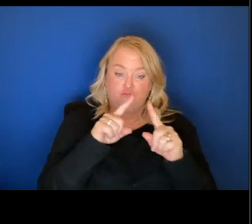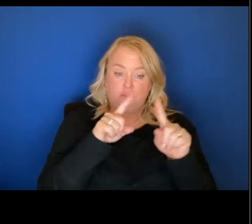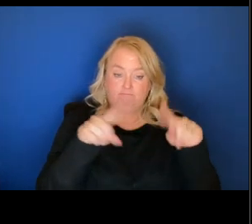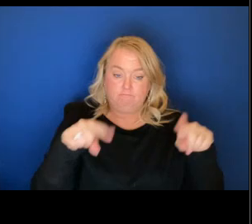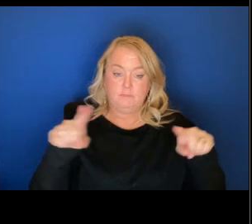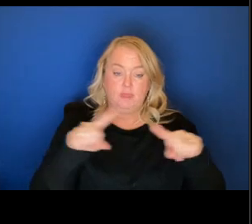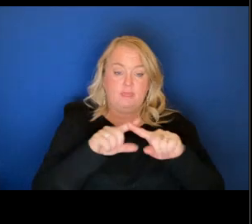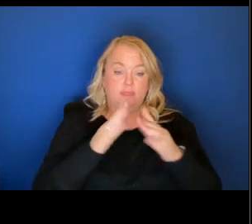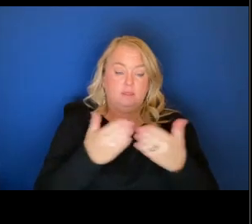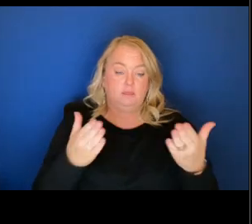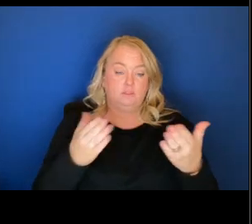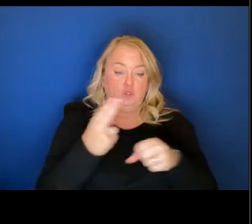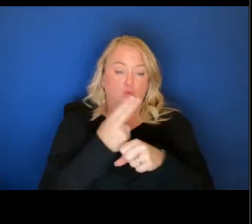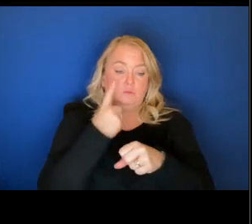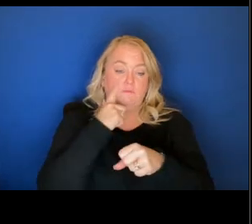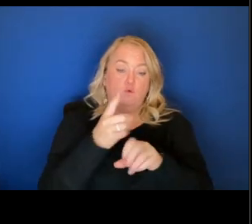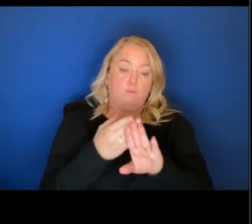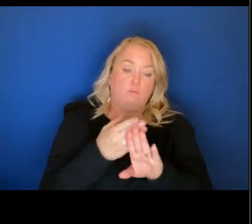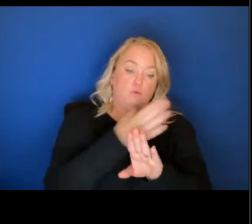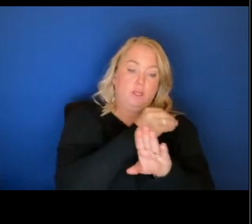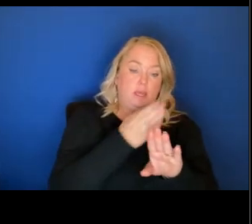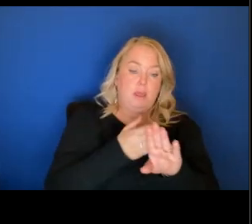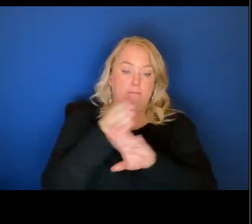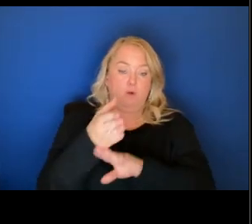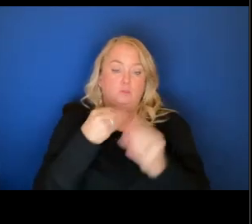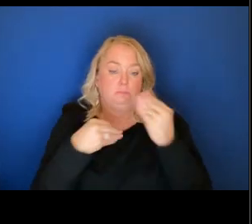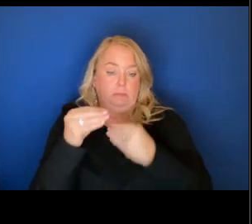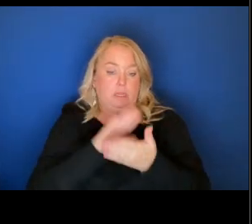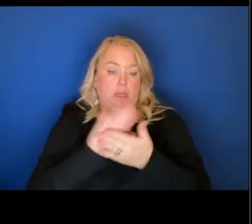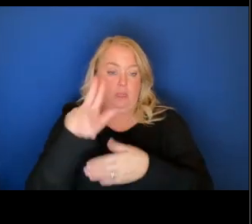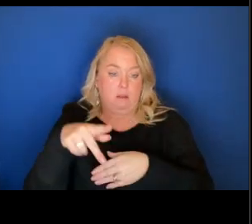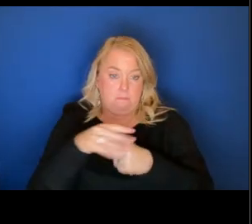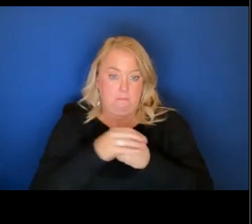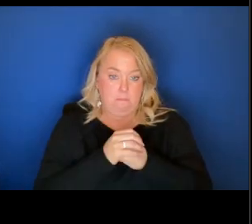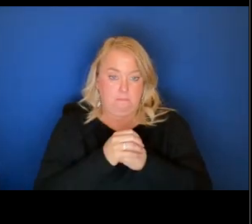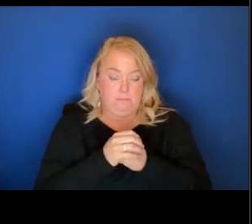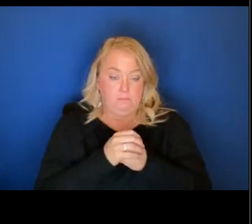for pre- and post-meal cleanup.